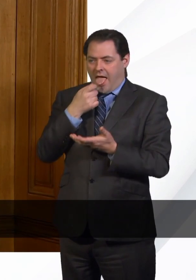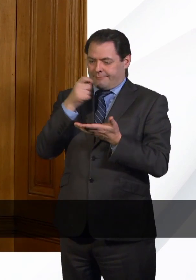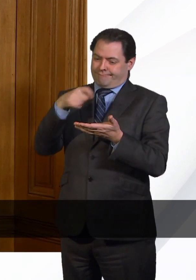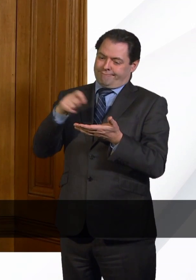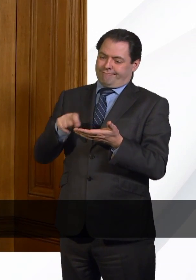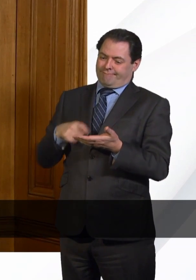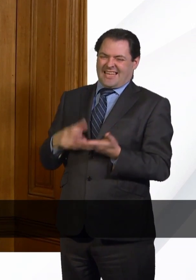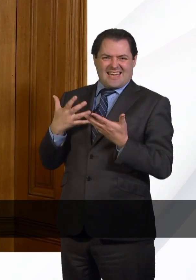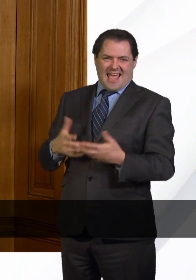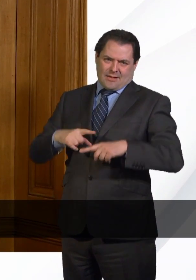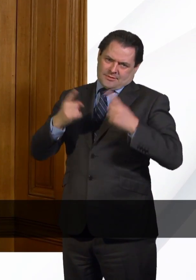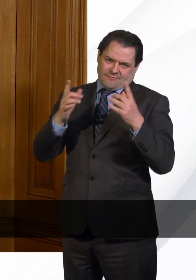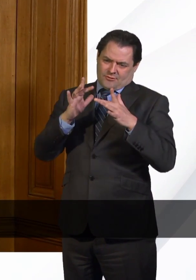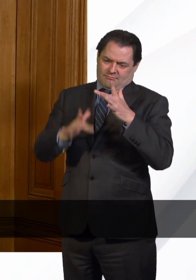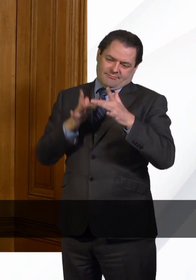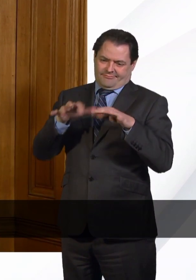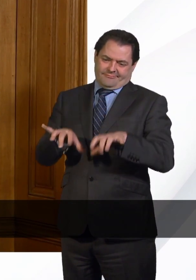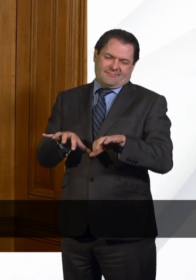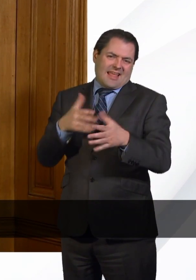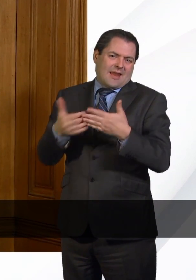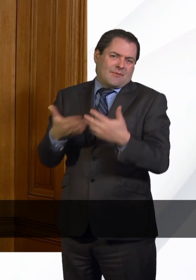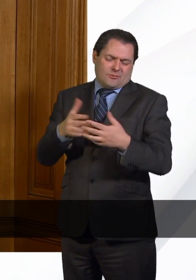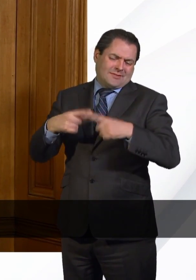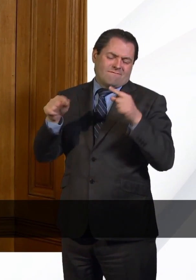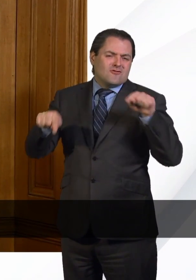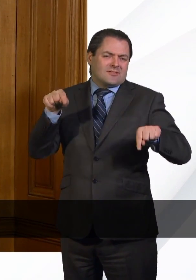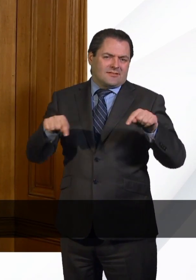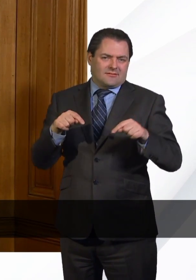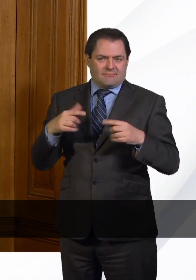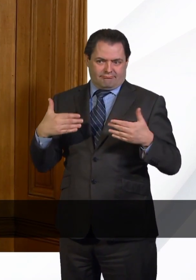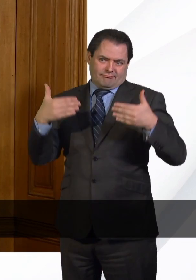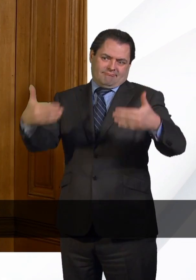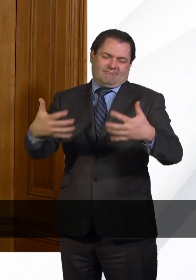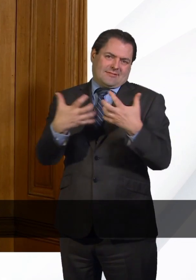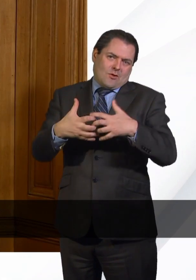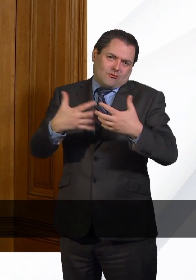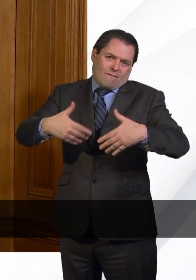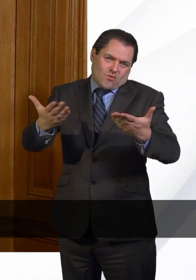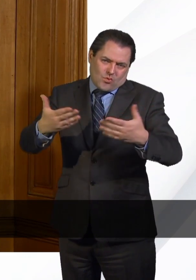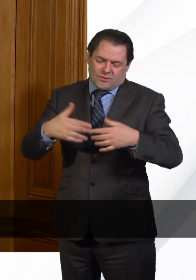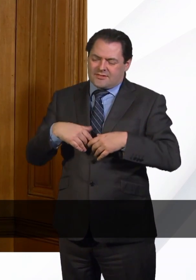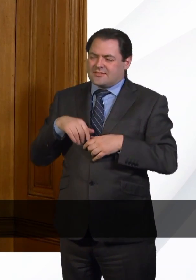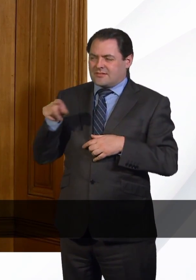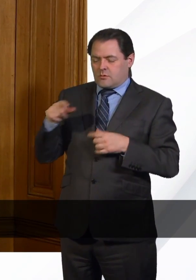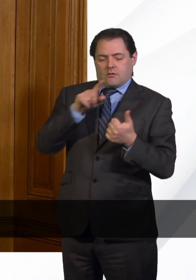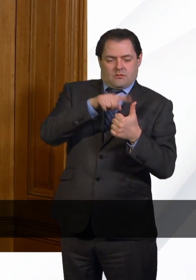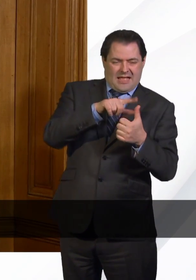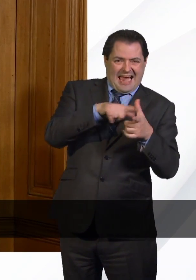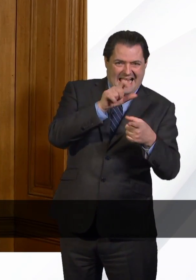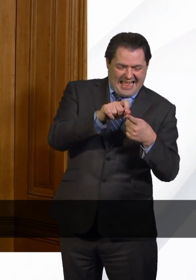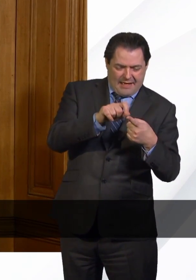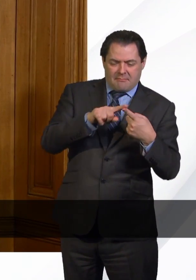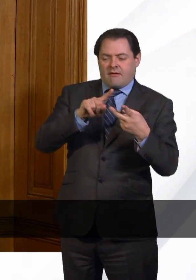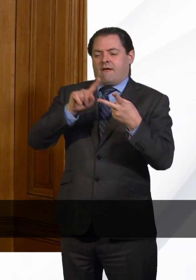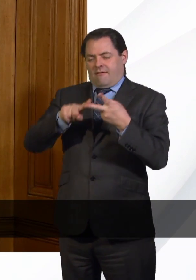support, the Contact Tracing and Advisory Service, which has been ramped up to support this. And there's also another line of defence through the telephone